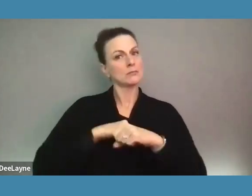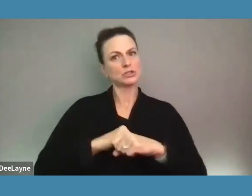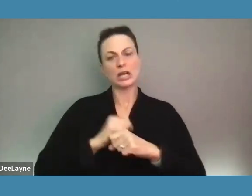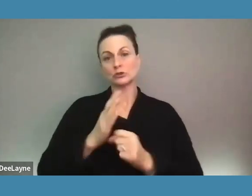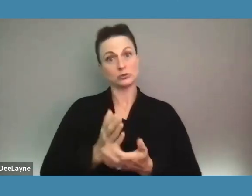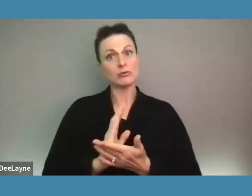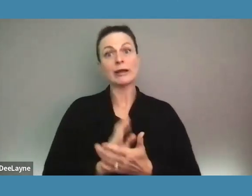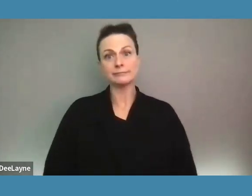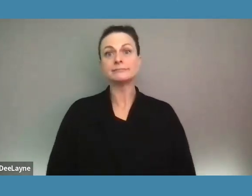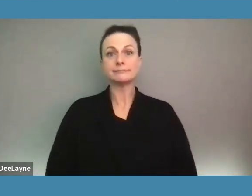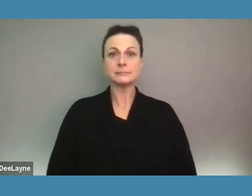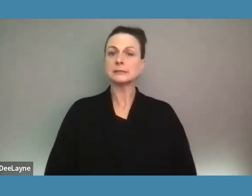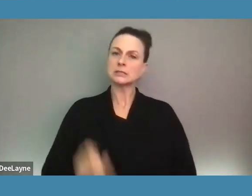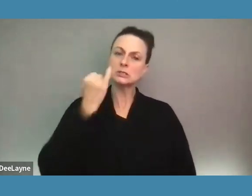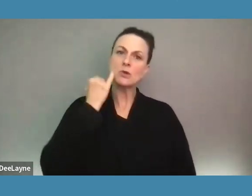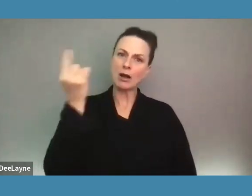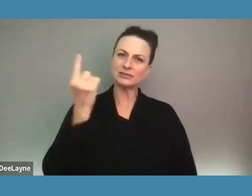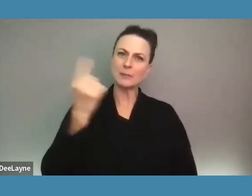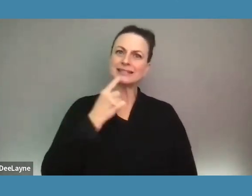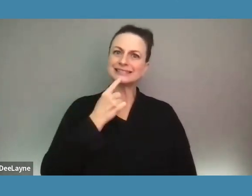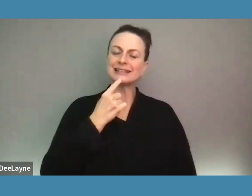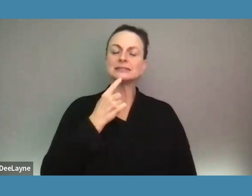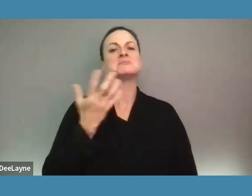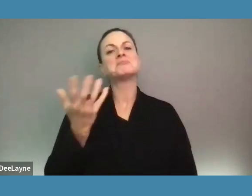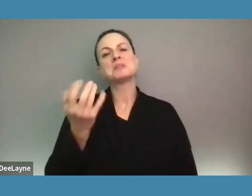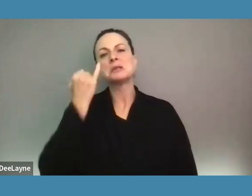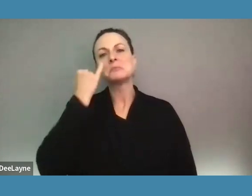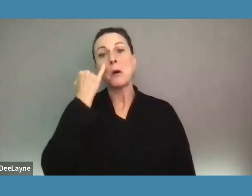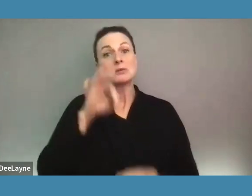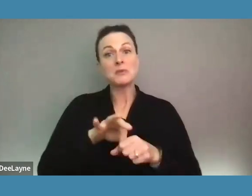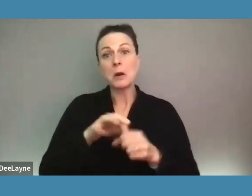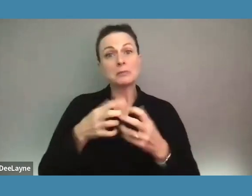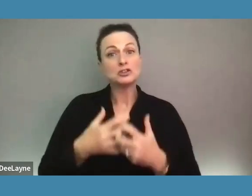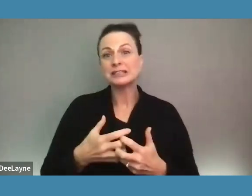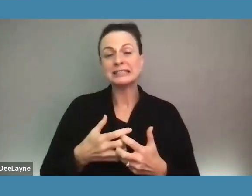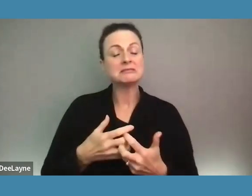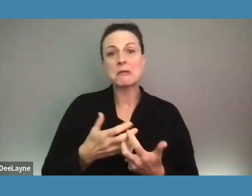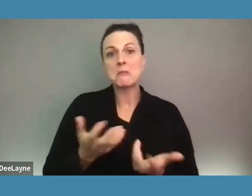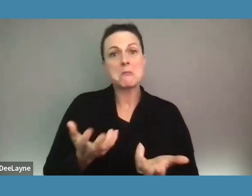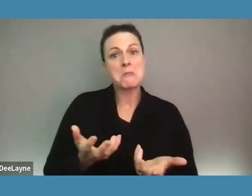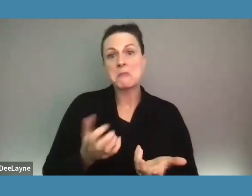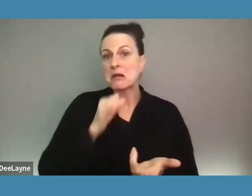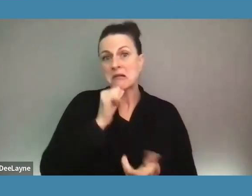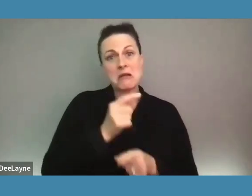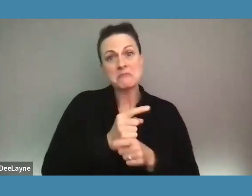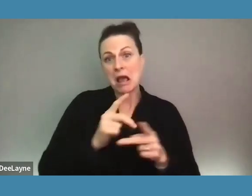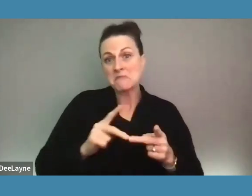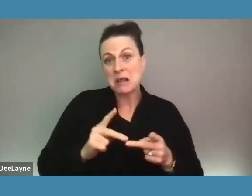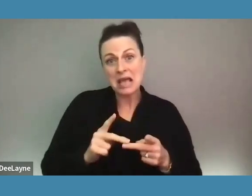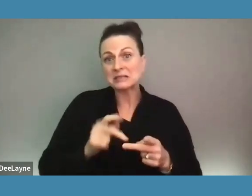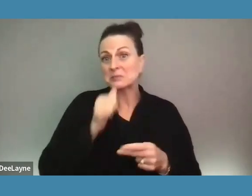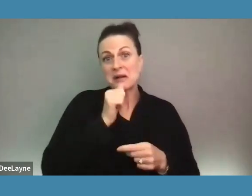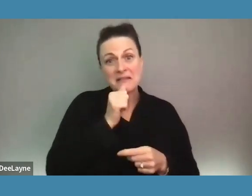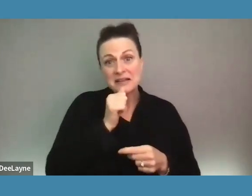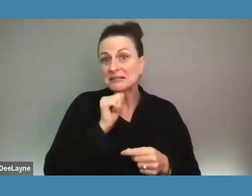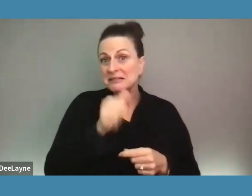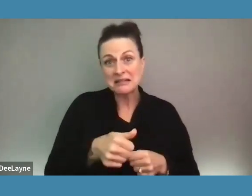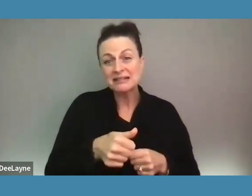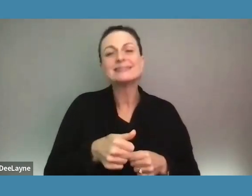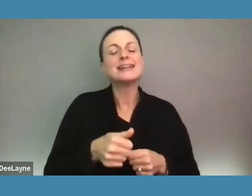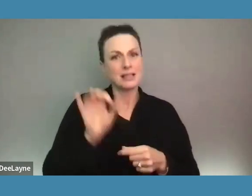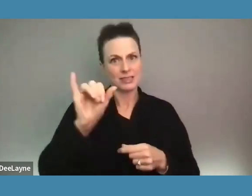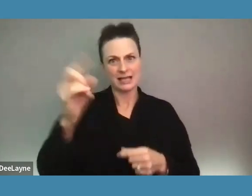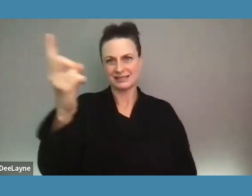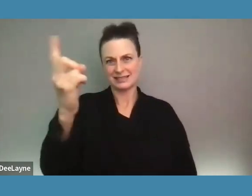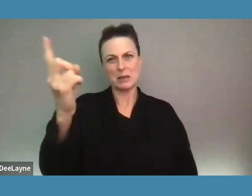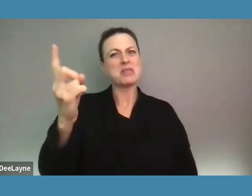so that if somebody, let's say a voting machine was not in a place where it was private, that would be something